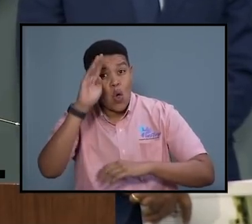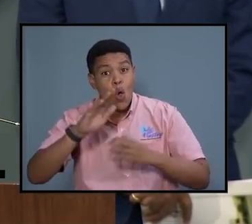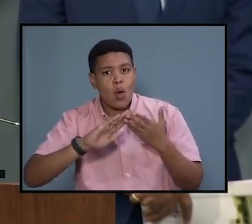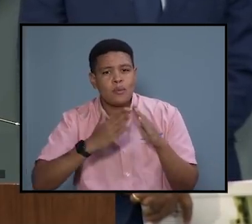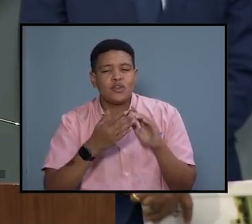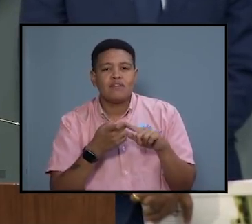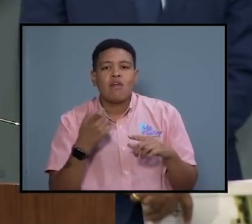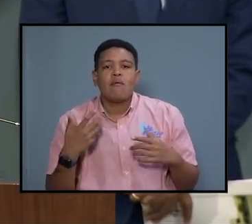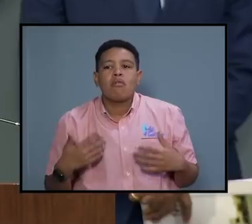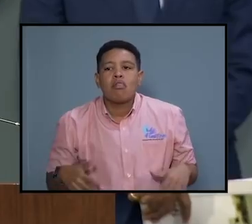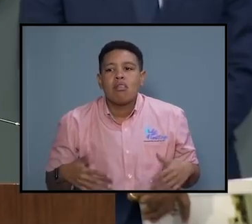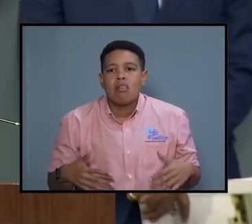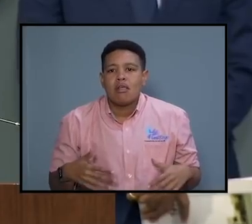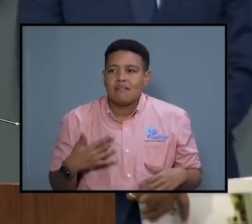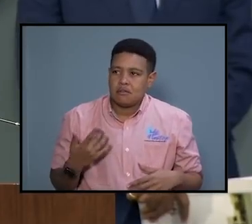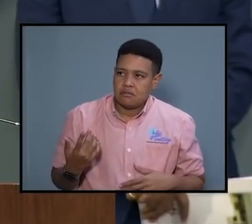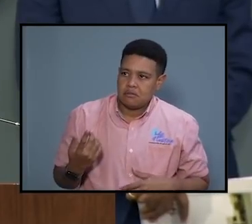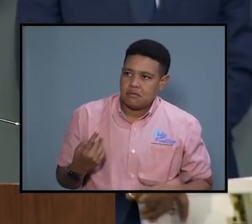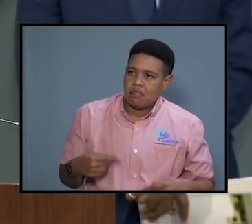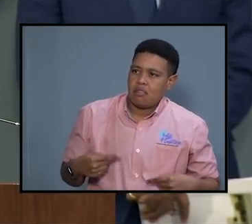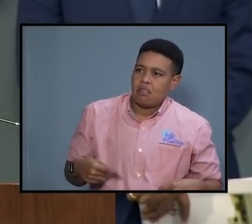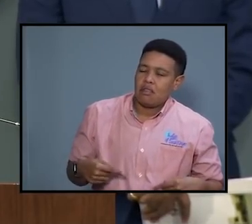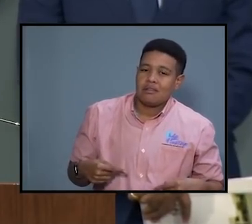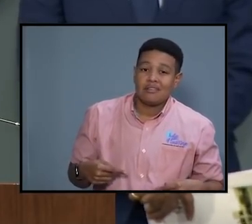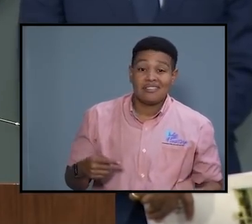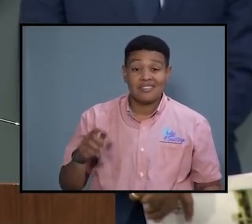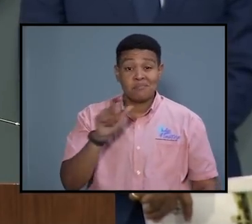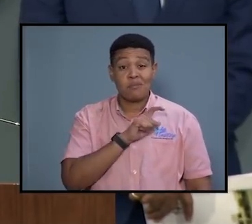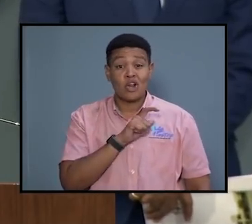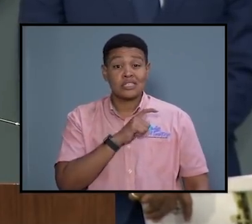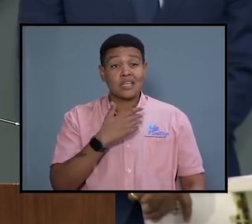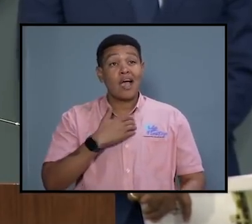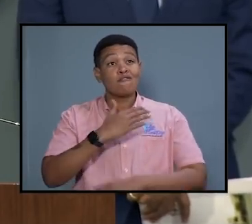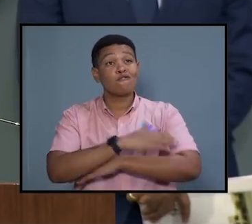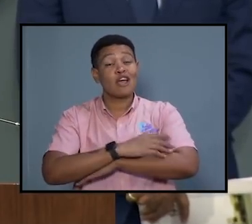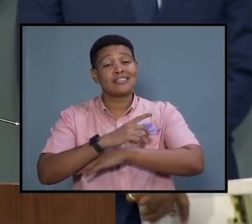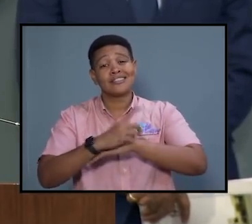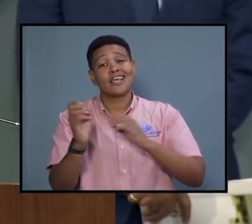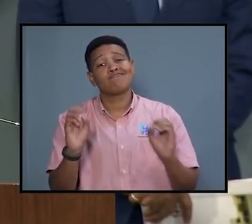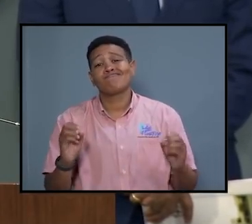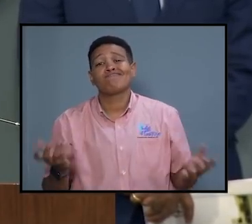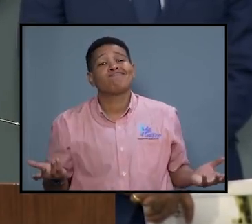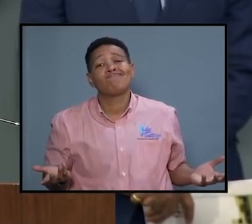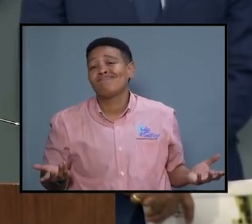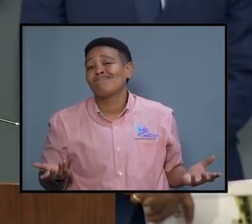intimidation. We don't have days off. And to